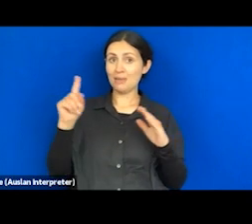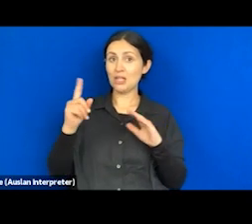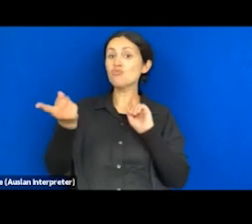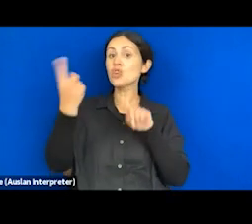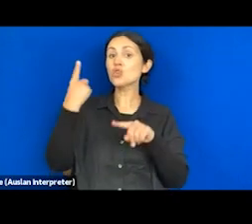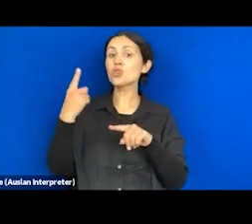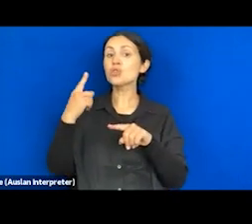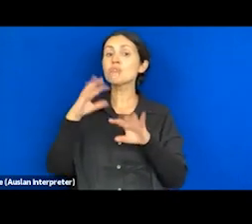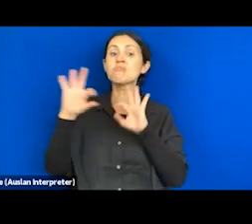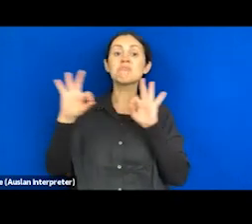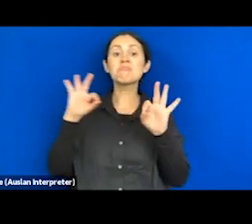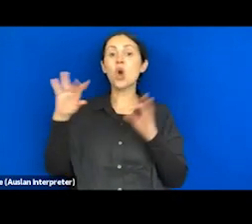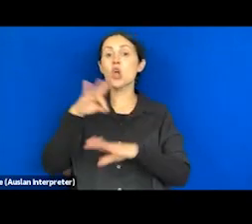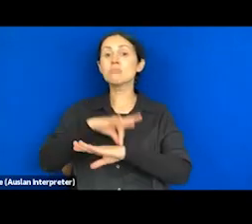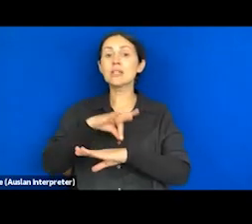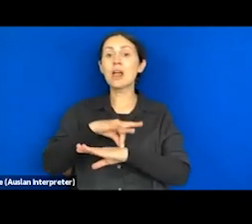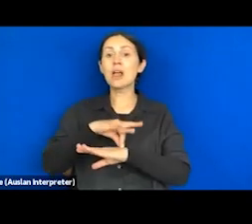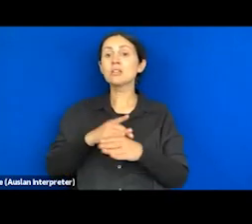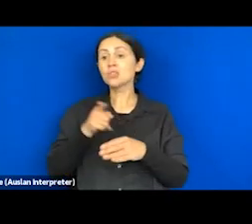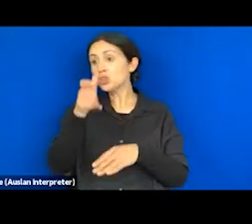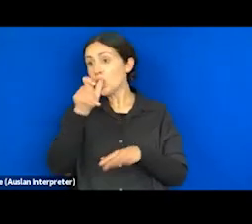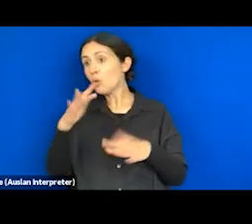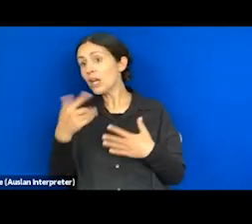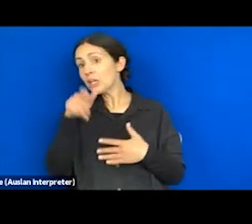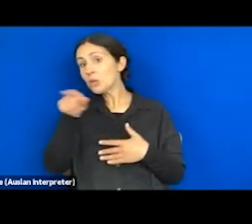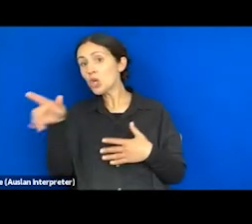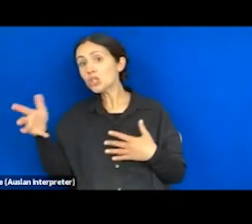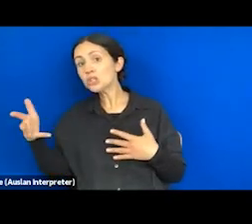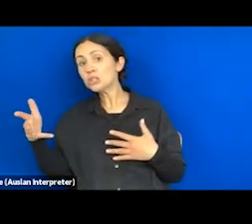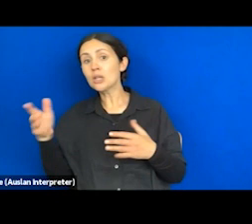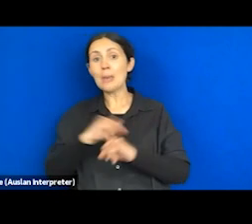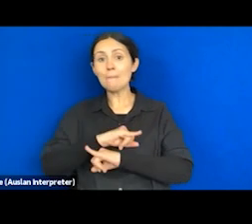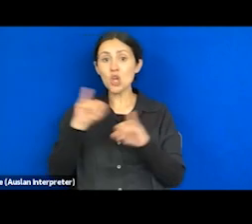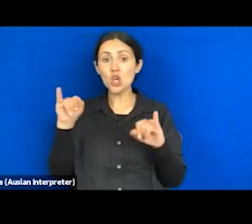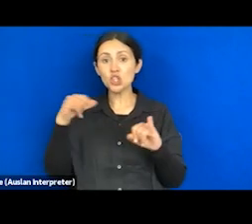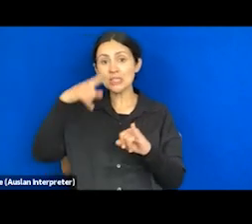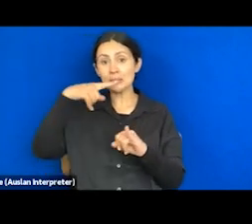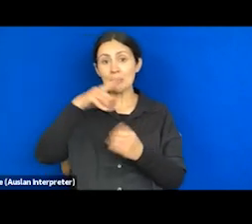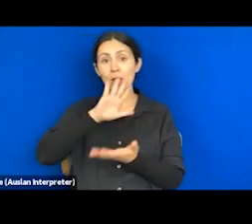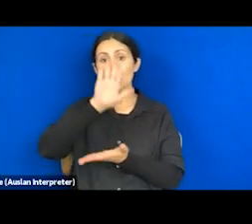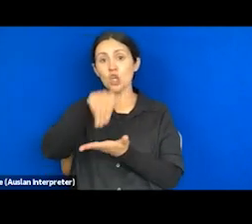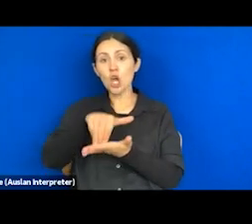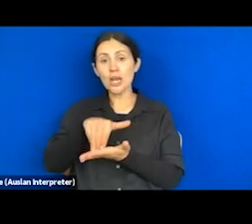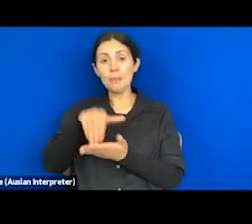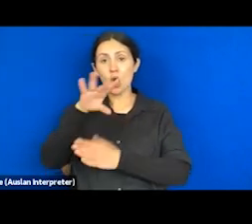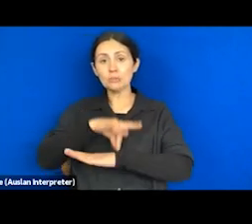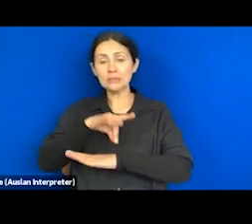hospital's centralized intake service, as well as through emergency department presentations. Participants are admitted to the